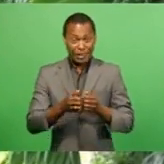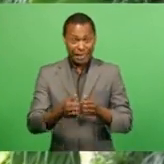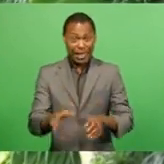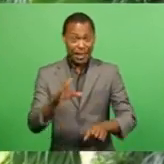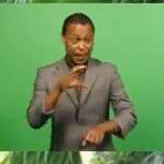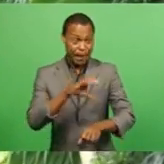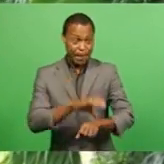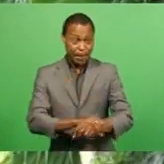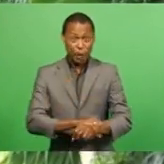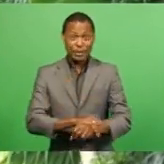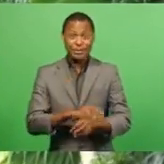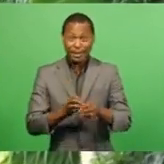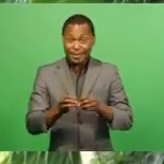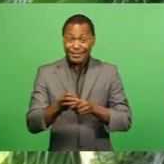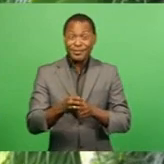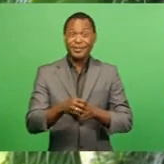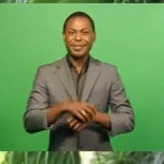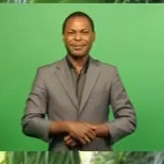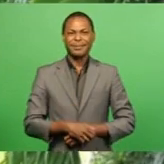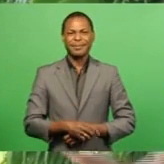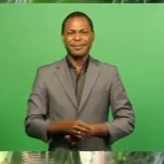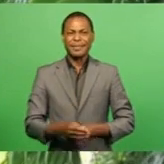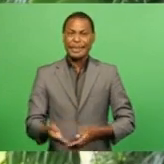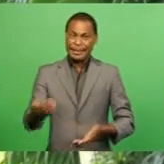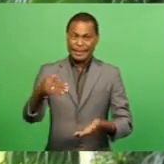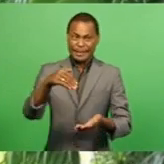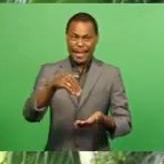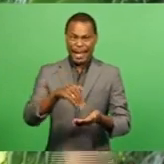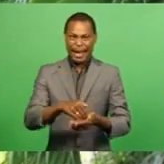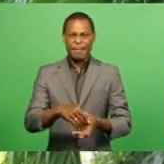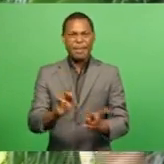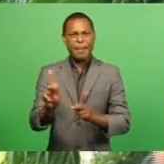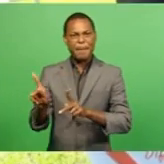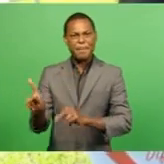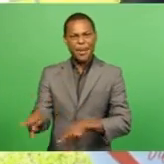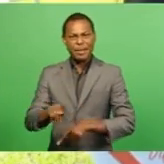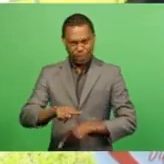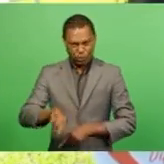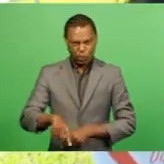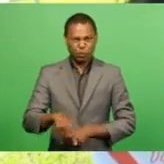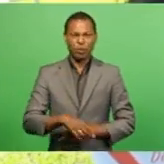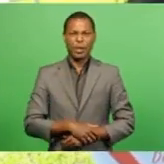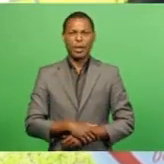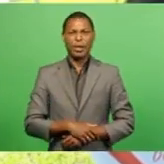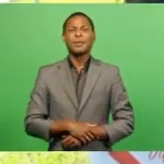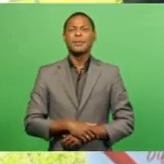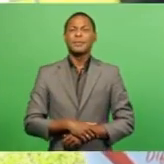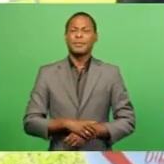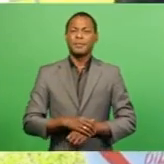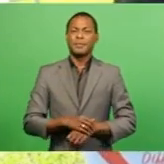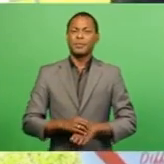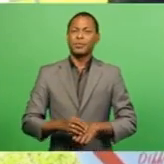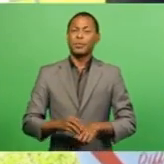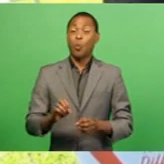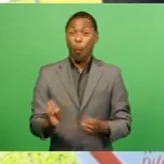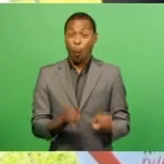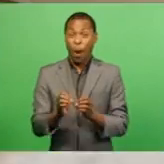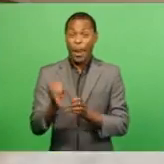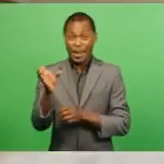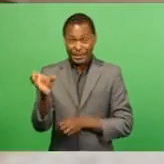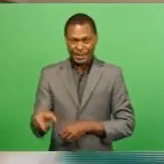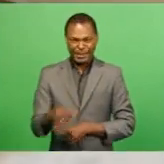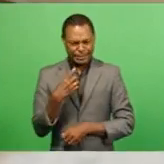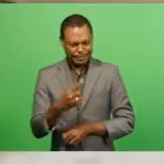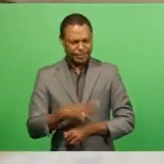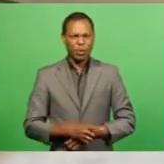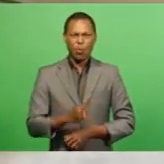9 a.m. and end at Ratusukuna Park. Organizer Renu Snowsill says they are expecting at least 100 participants,